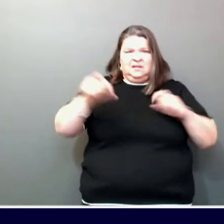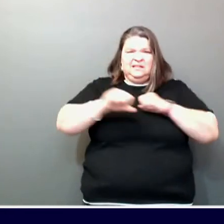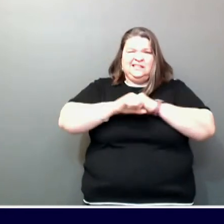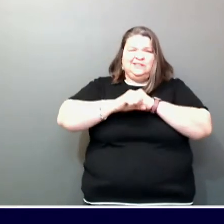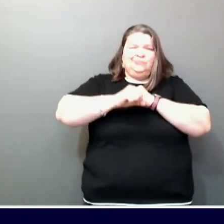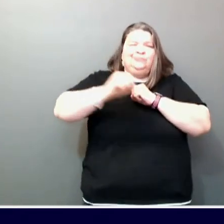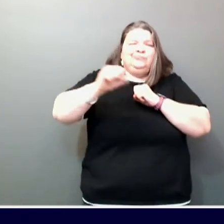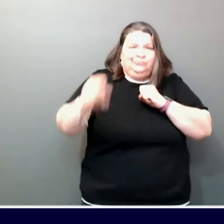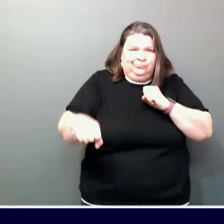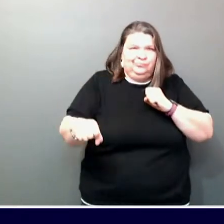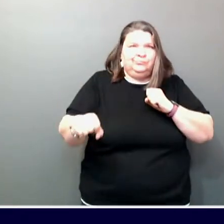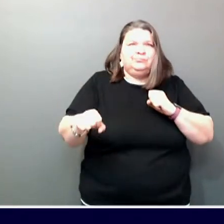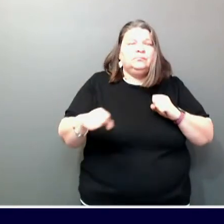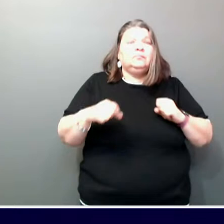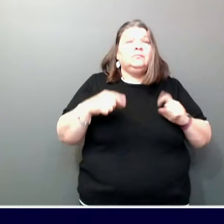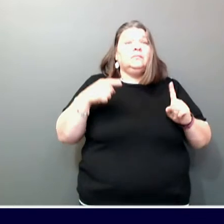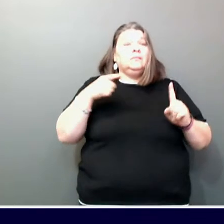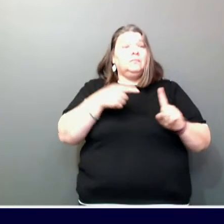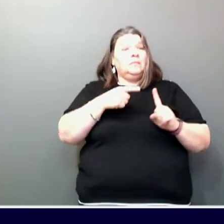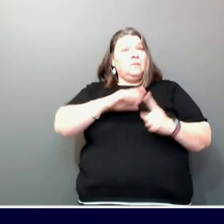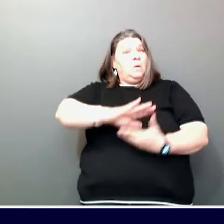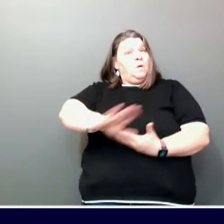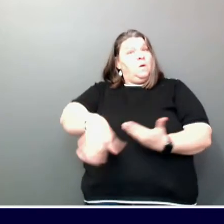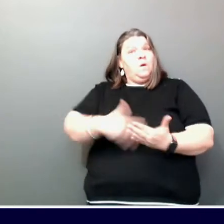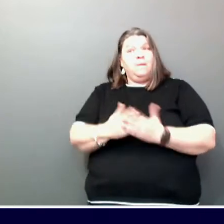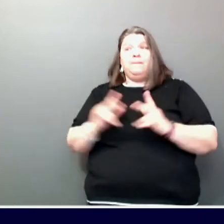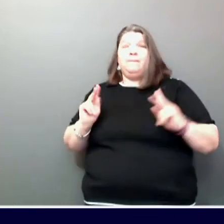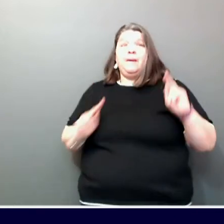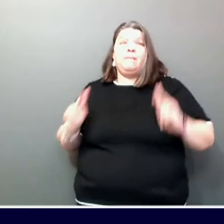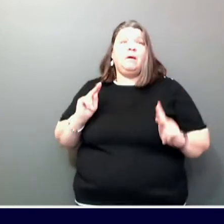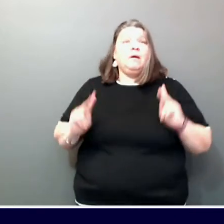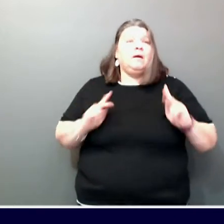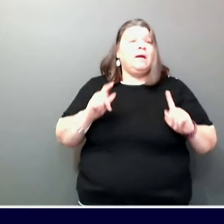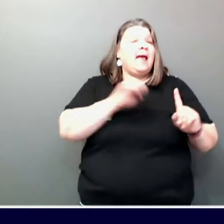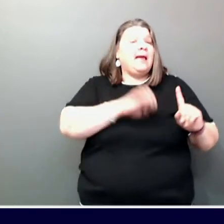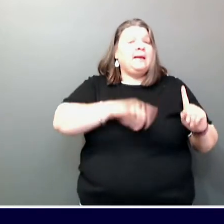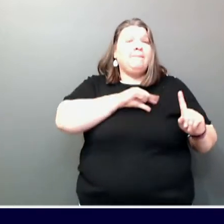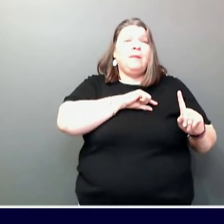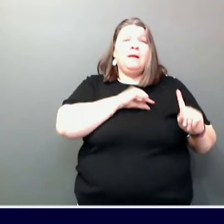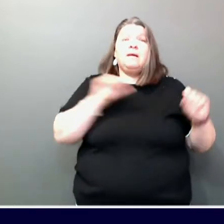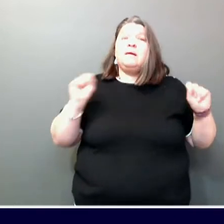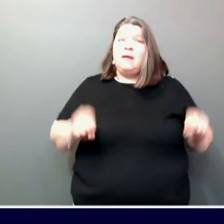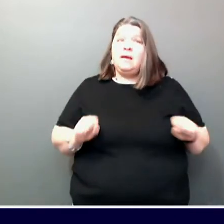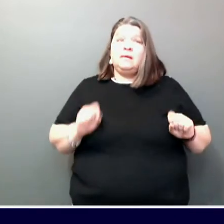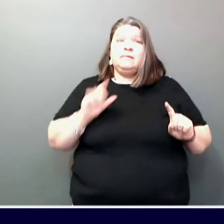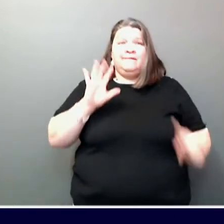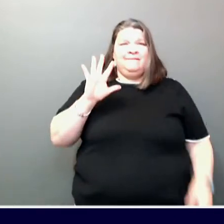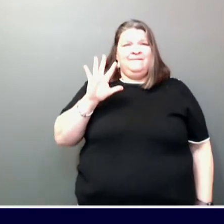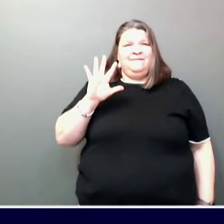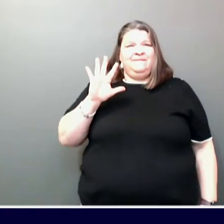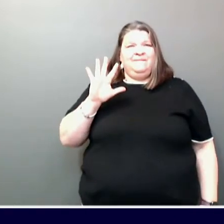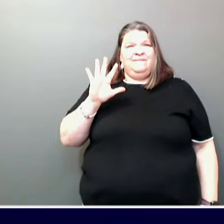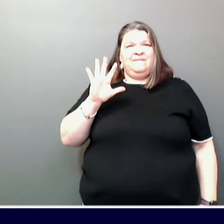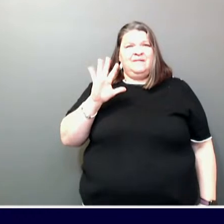household in Maine is eligible to order a set of 5 at-home rapid tests on the